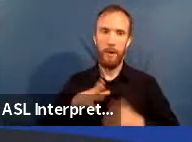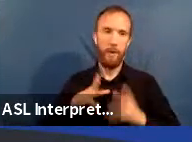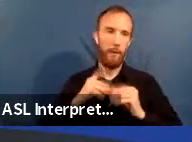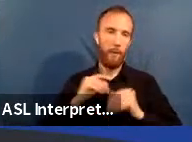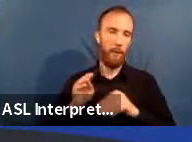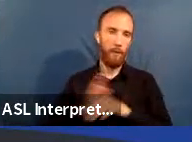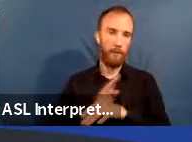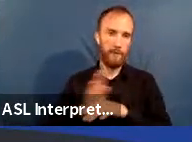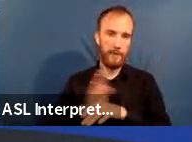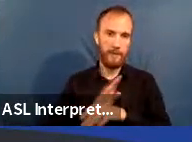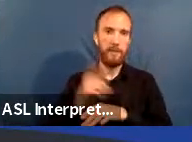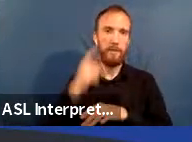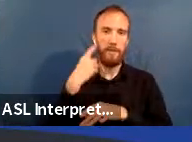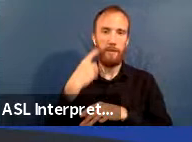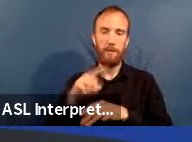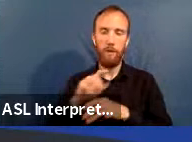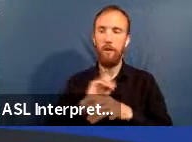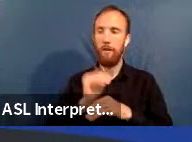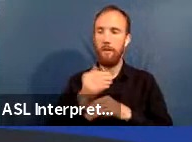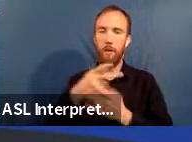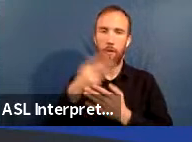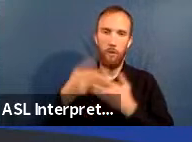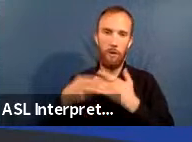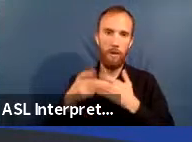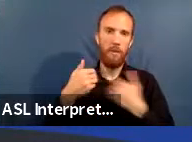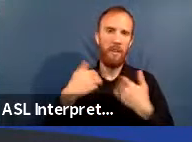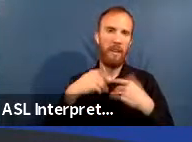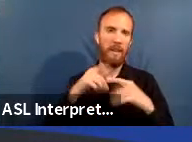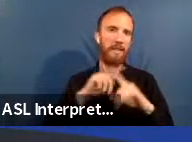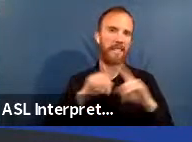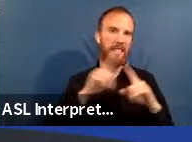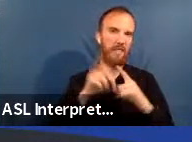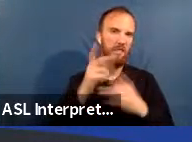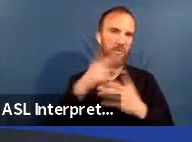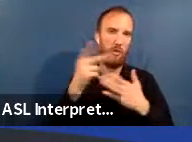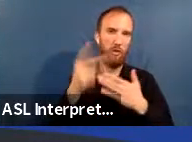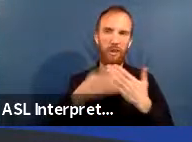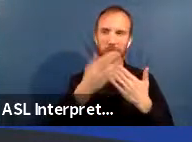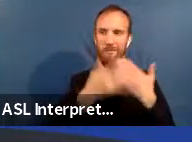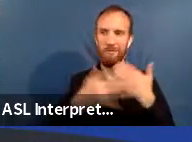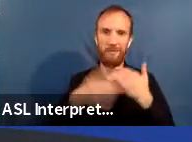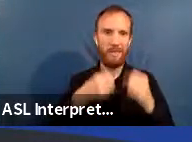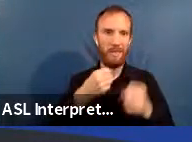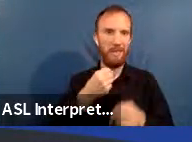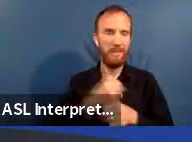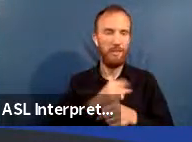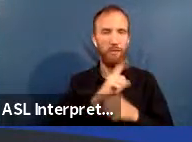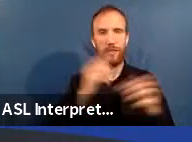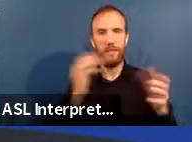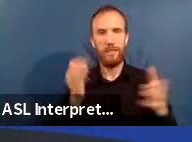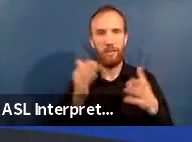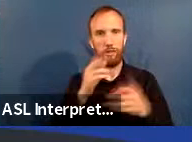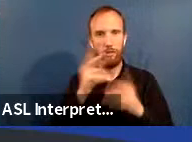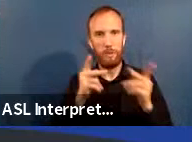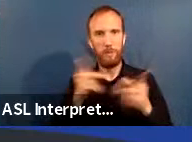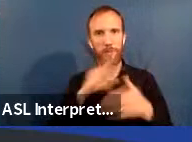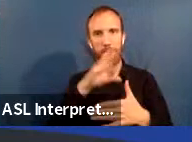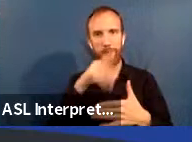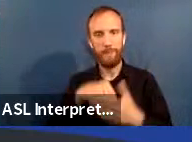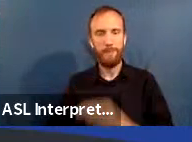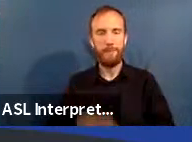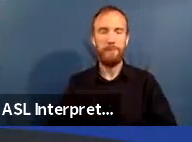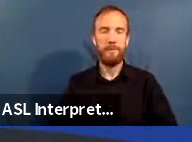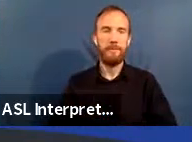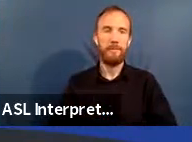program, and we host various programs throughout the year to encourage that participation. So I